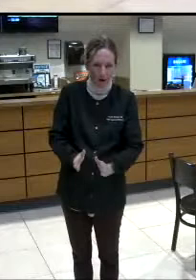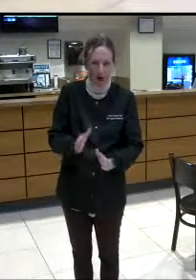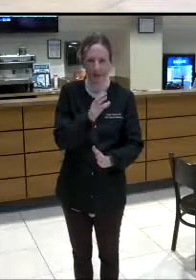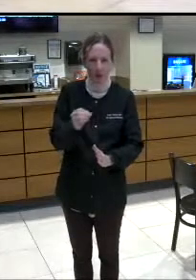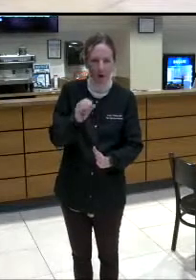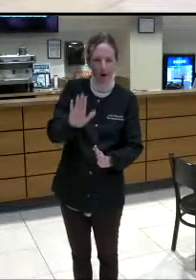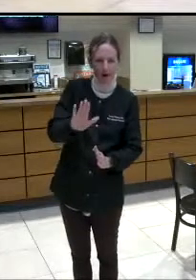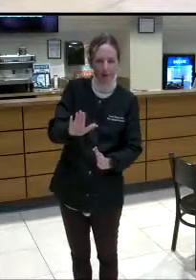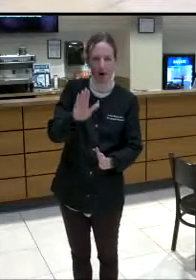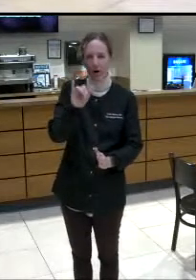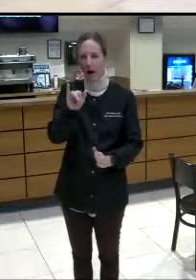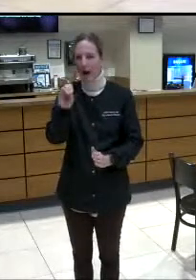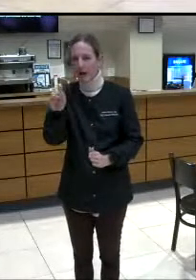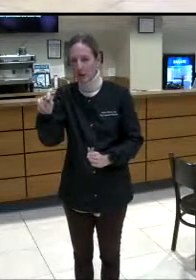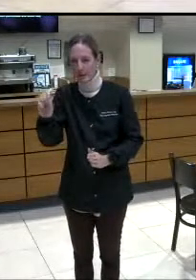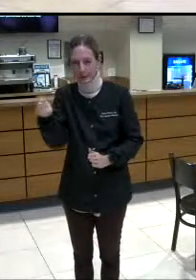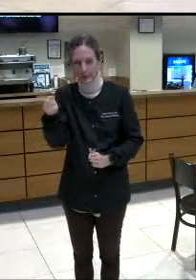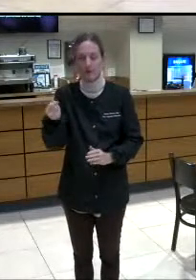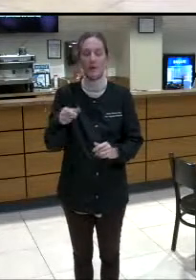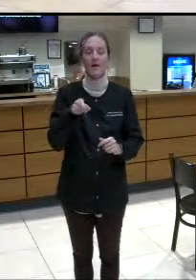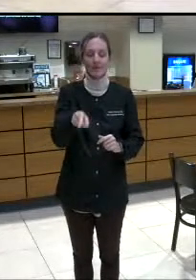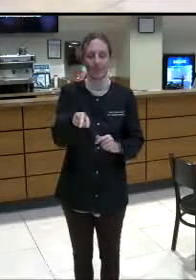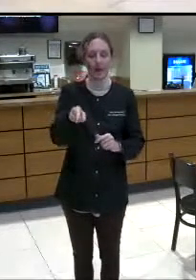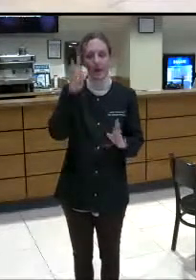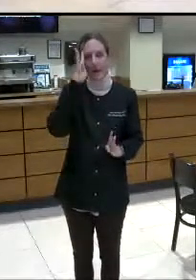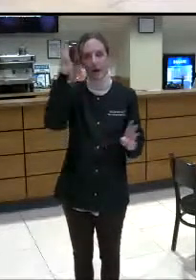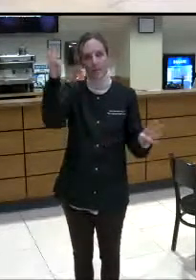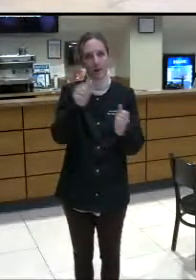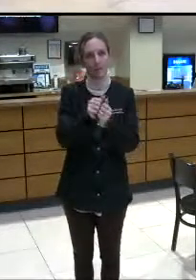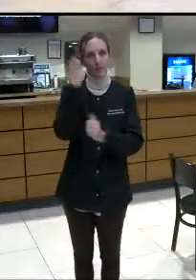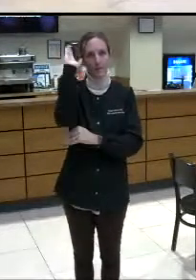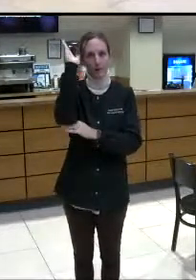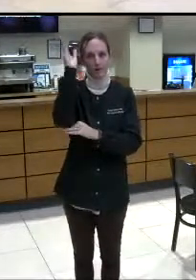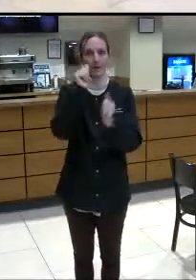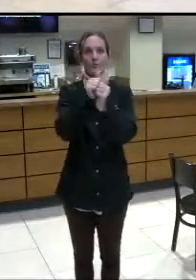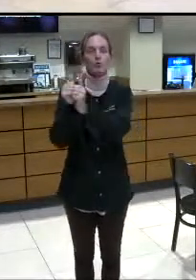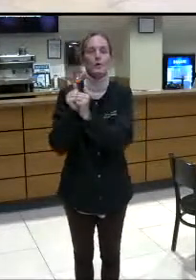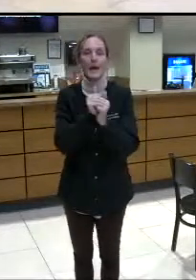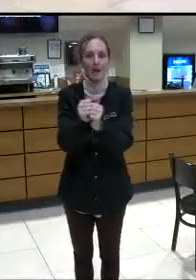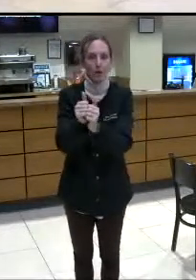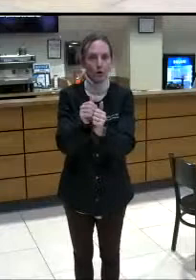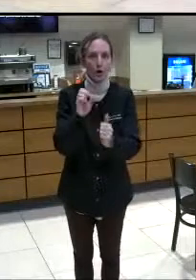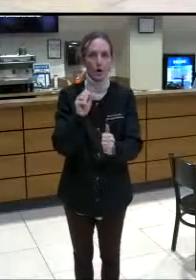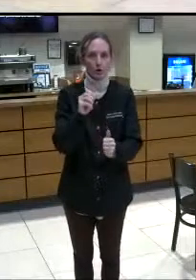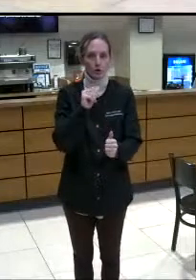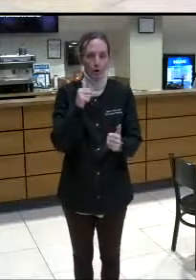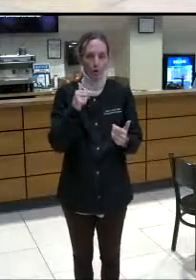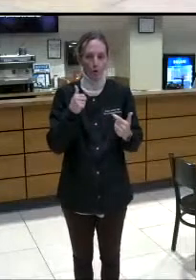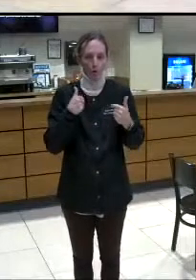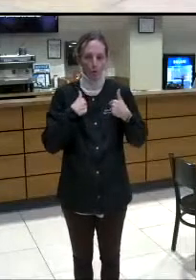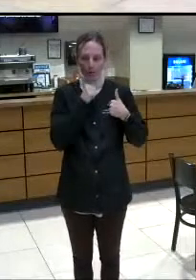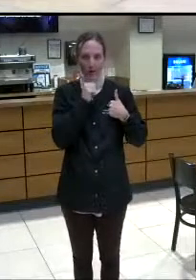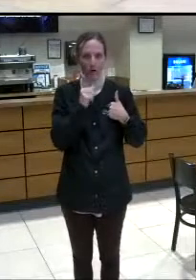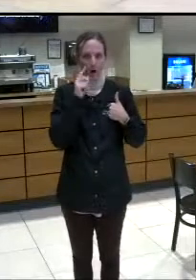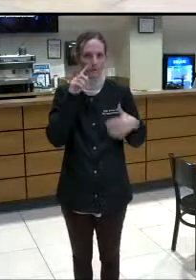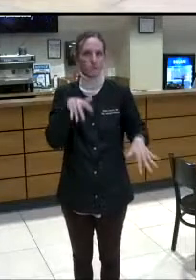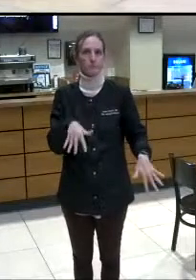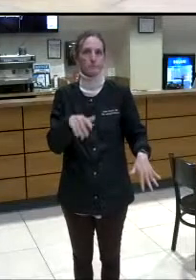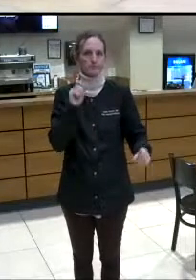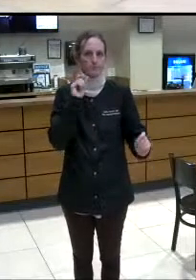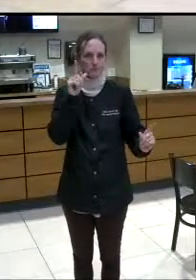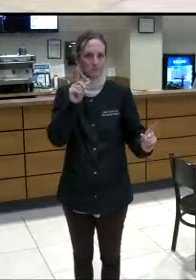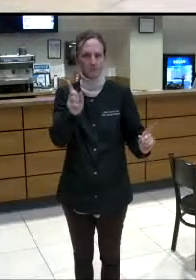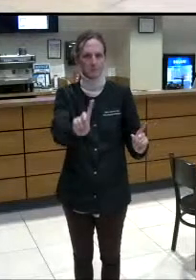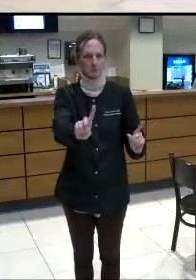ILTs, they create this presentation together. So really, it's not a surprise to us when they're presenting, and we want them to feel